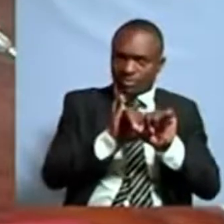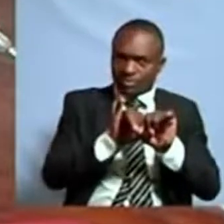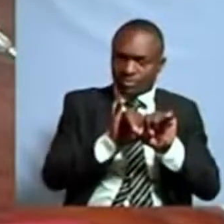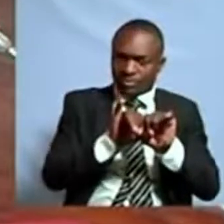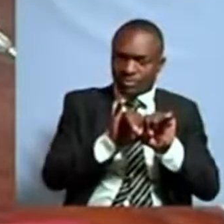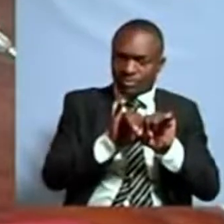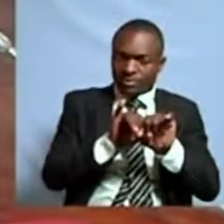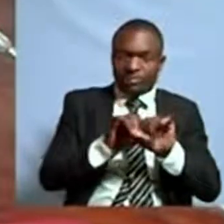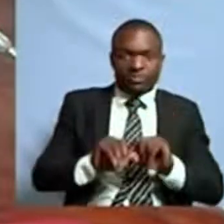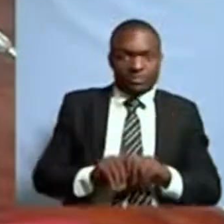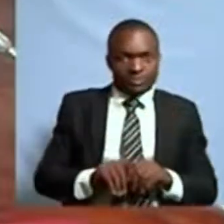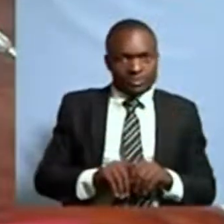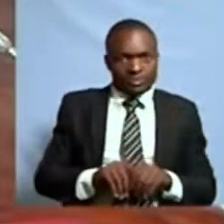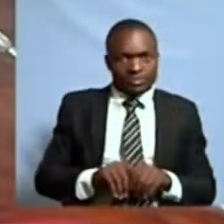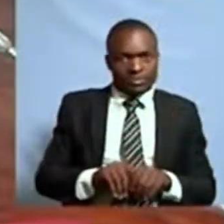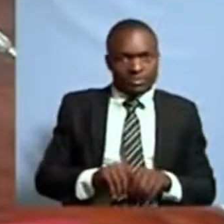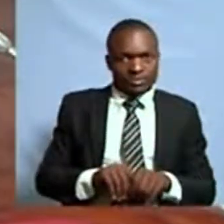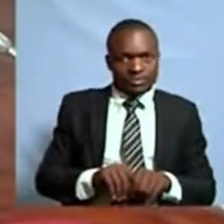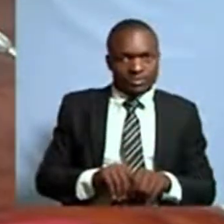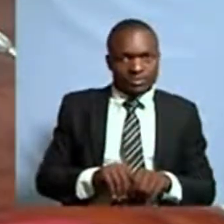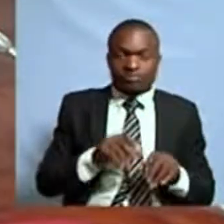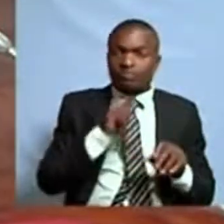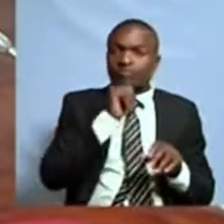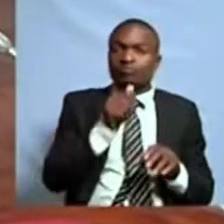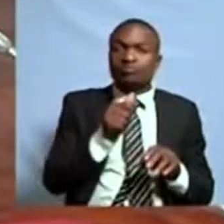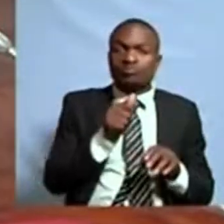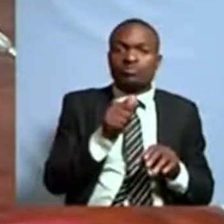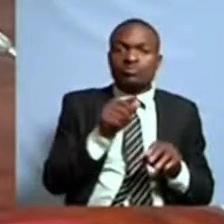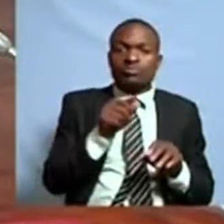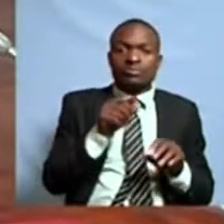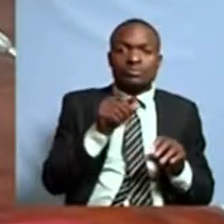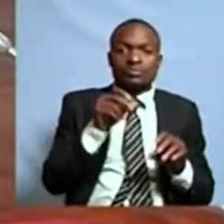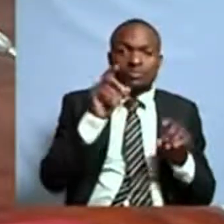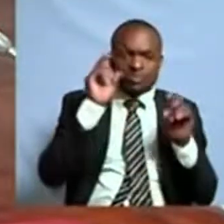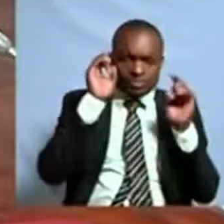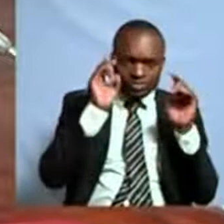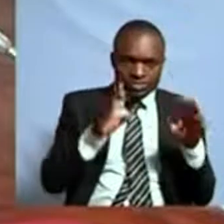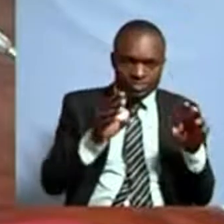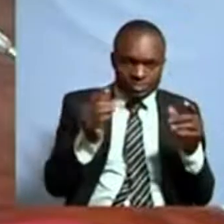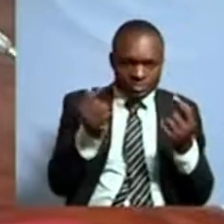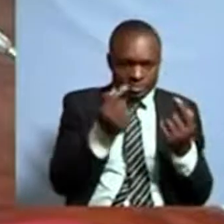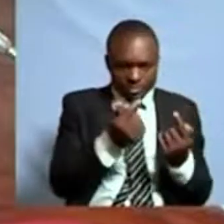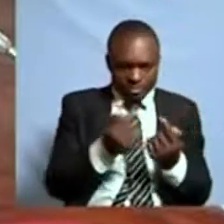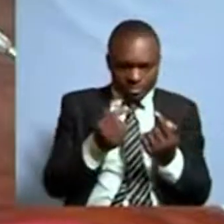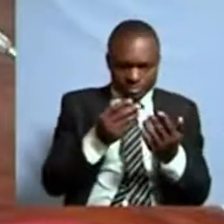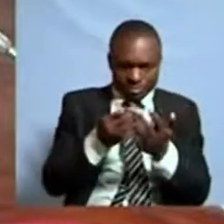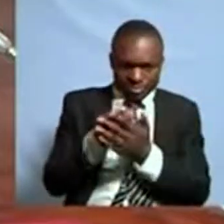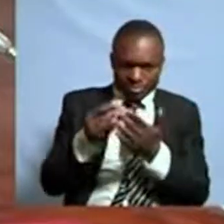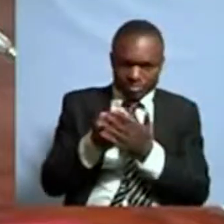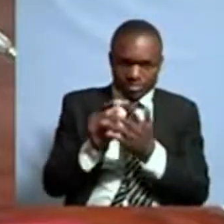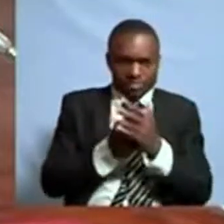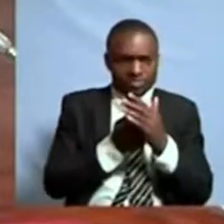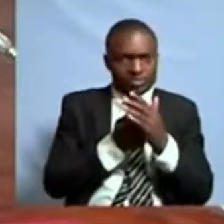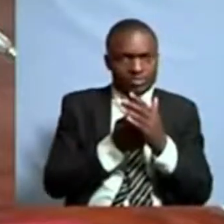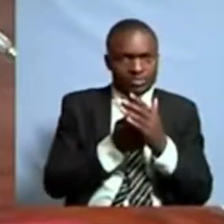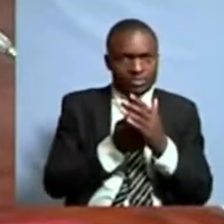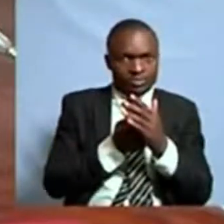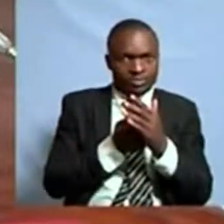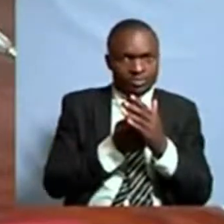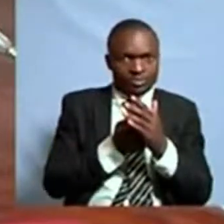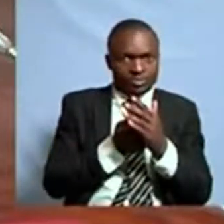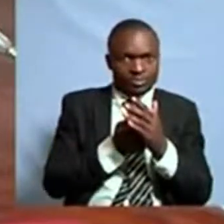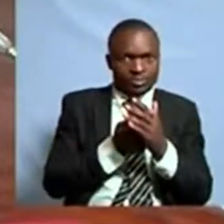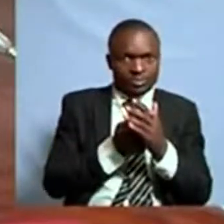then we do not risk a situation where the fund starts reaching a point of